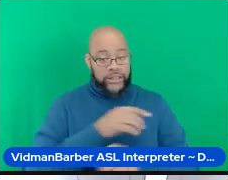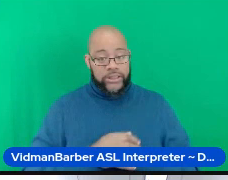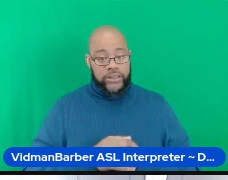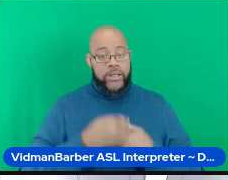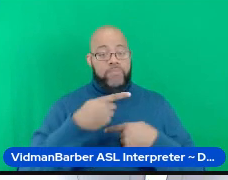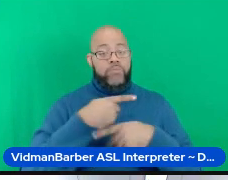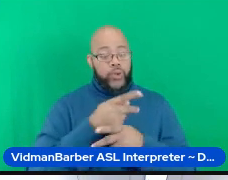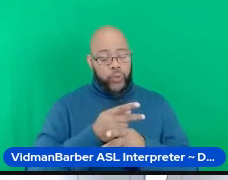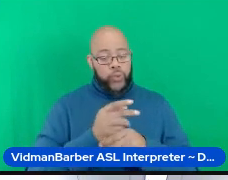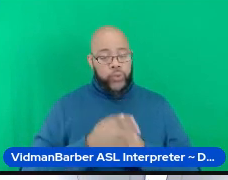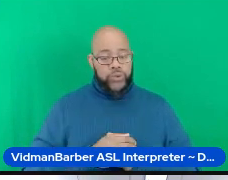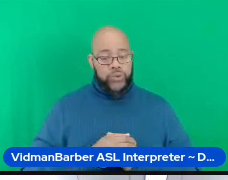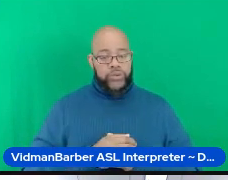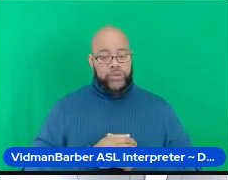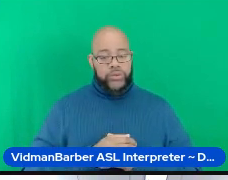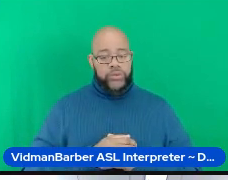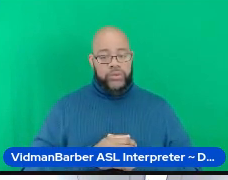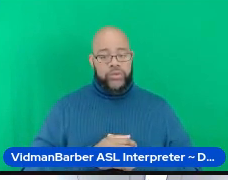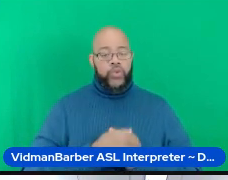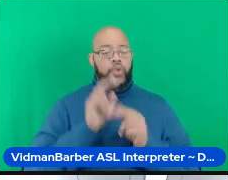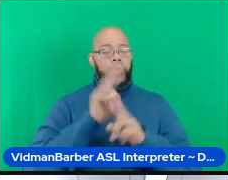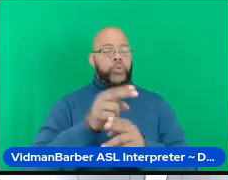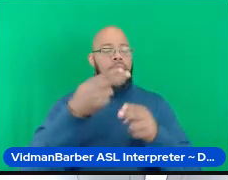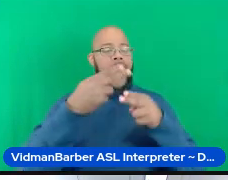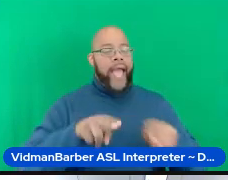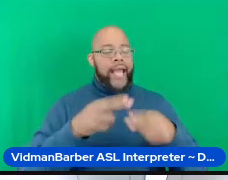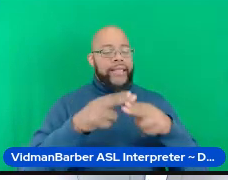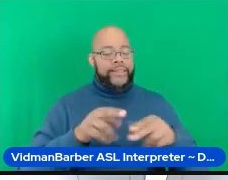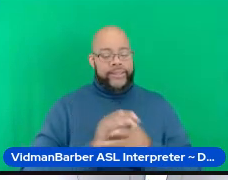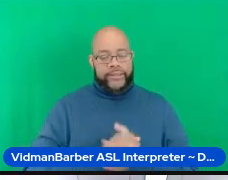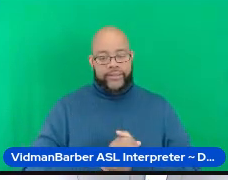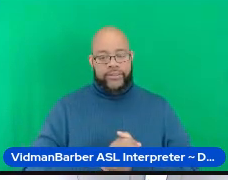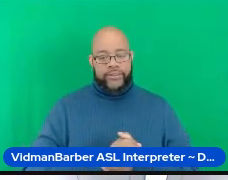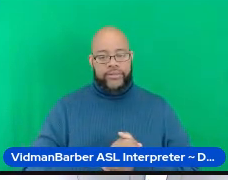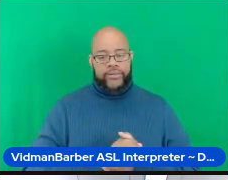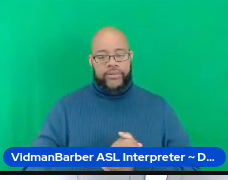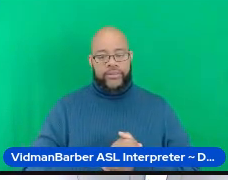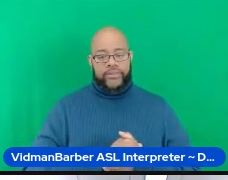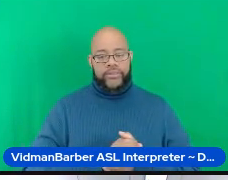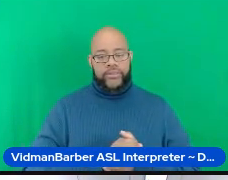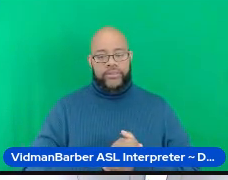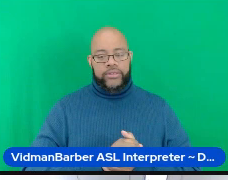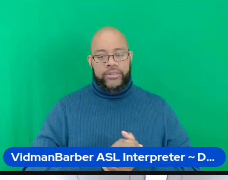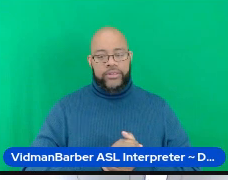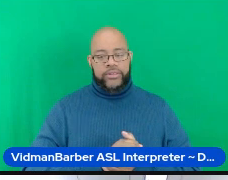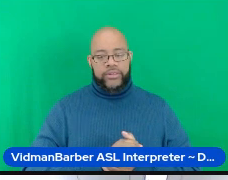produced using eggs. Okay, so